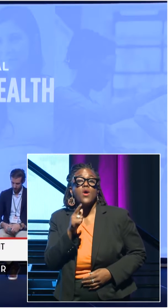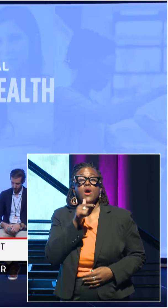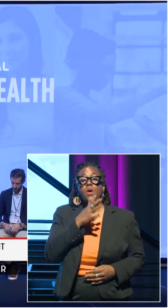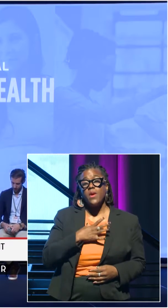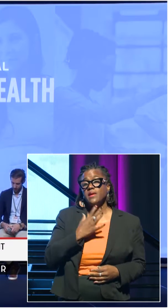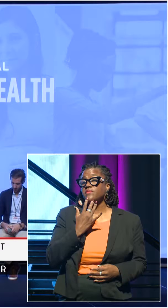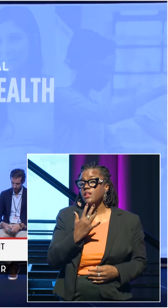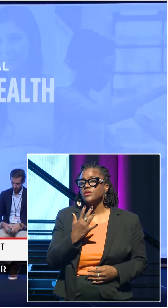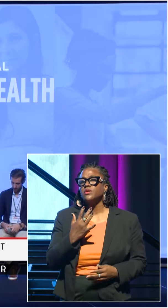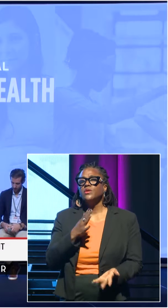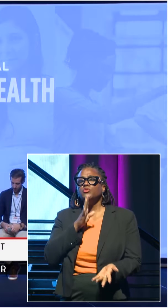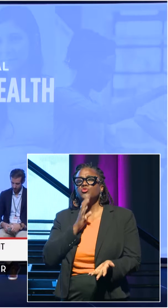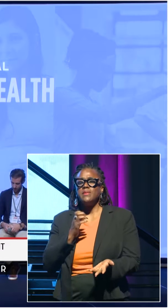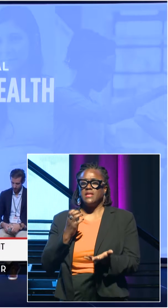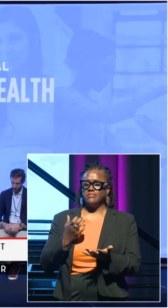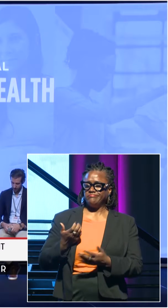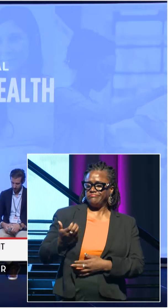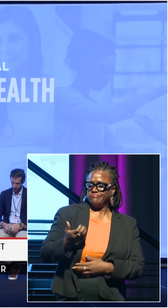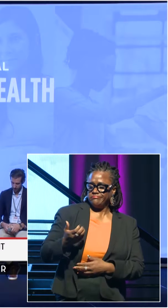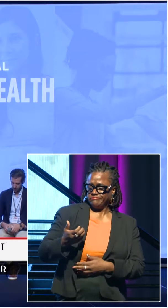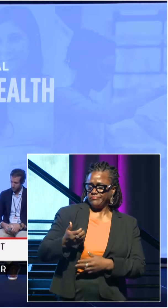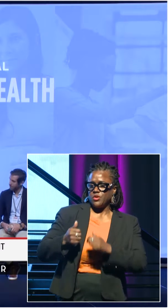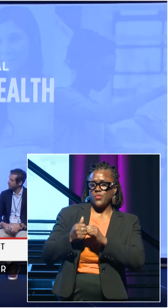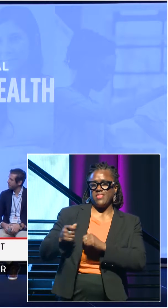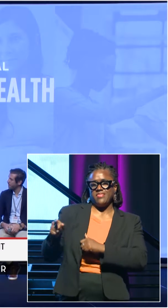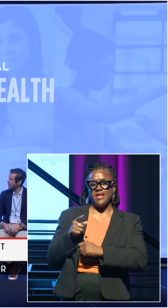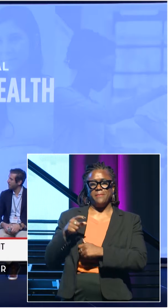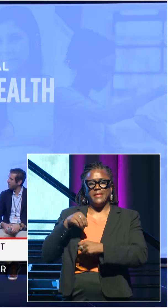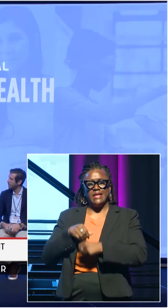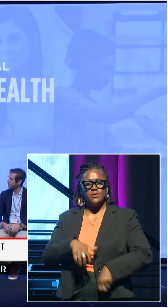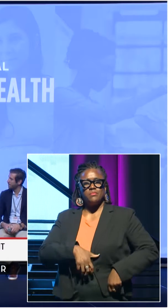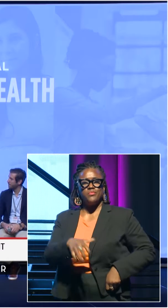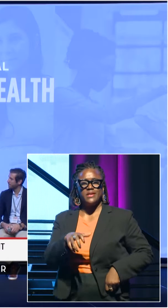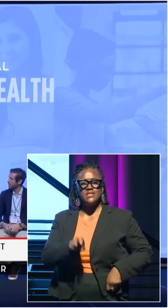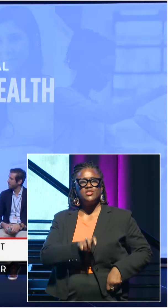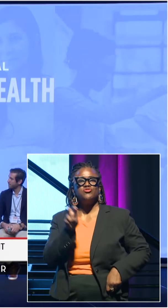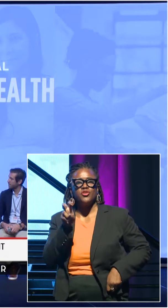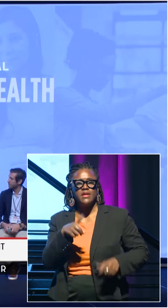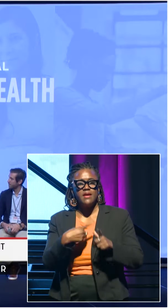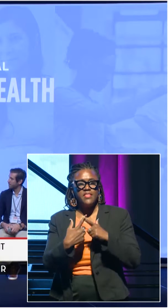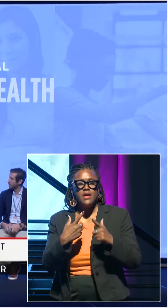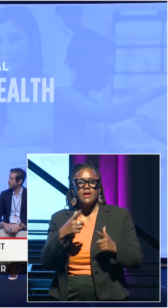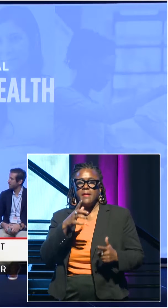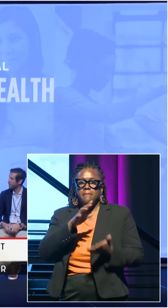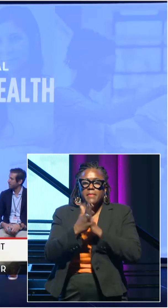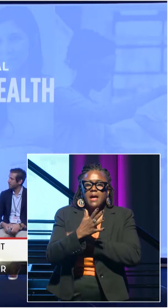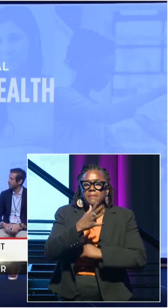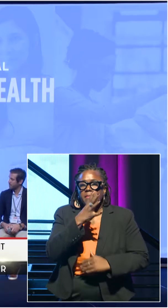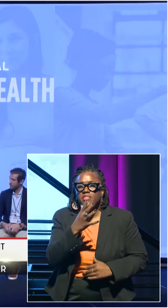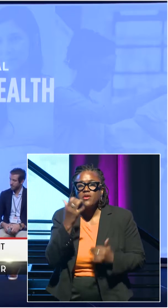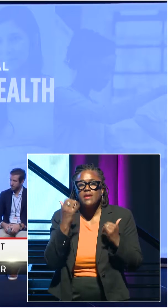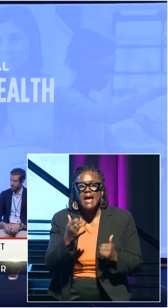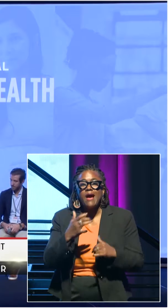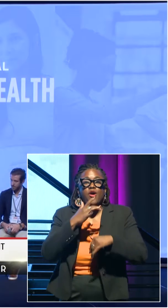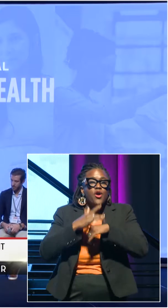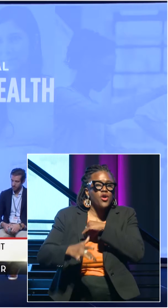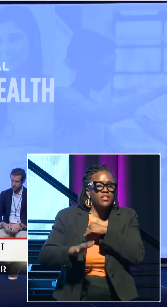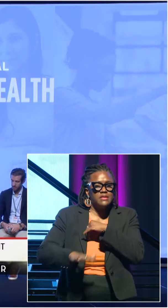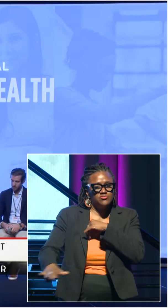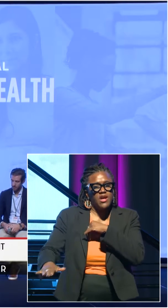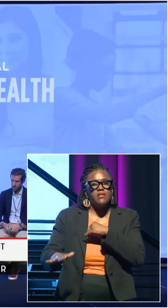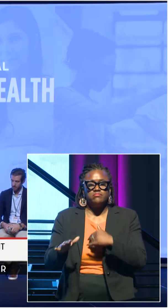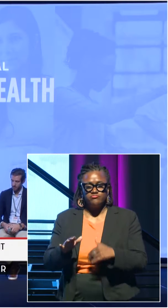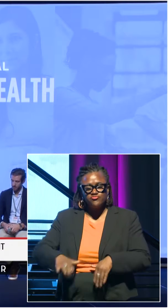color to be a companion for them while they're in their pregnancy journey and into motherhood, and now even into early